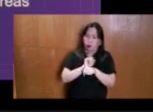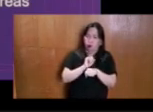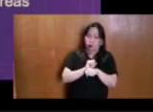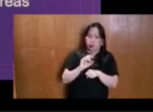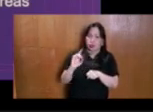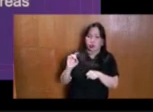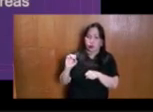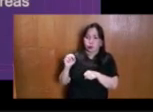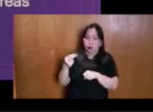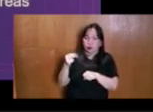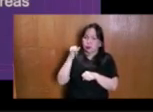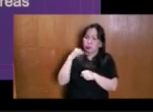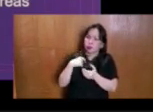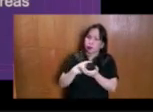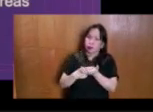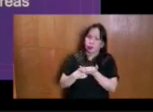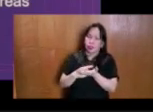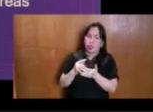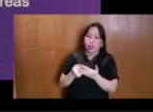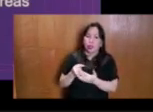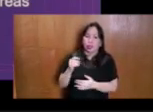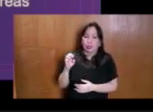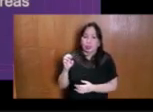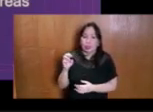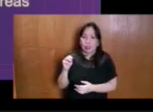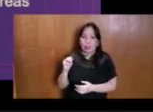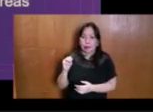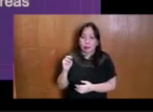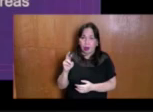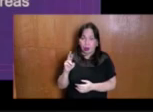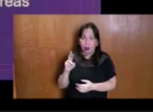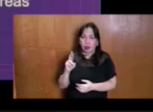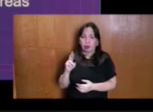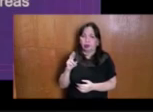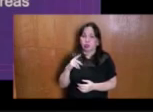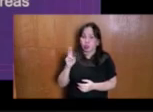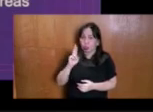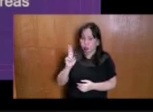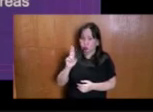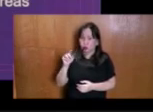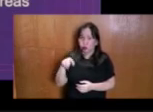about how the EMR, the electronic medical record, could be used to